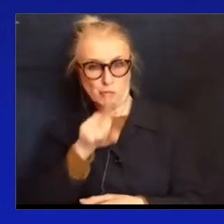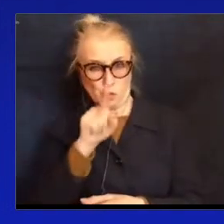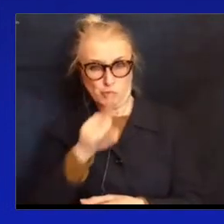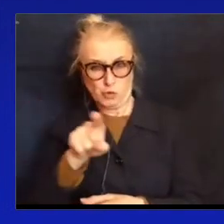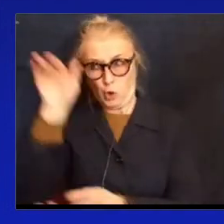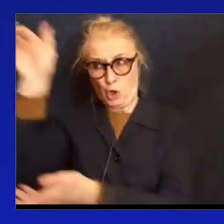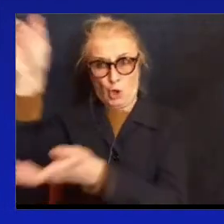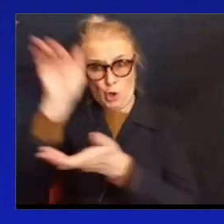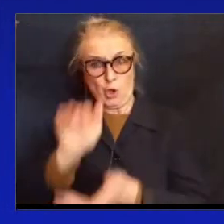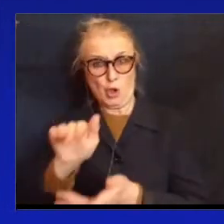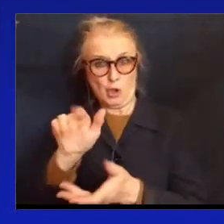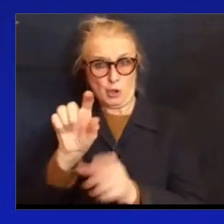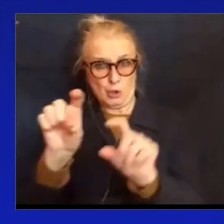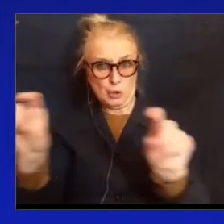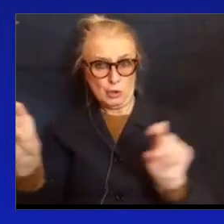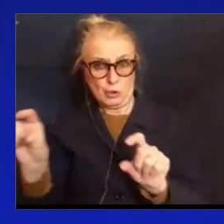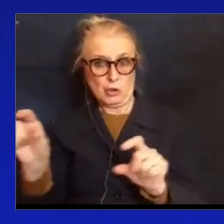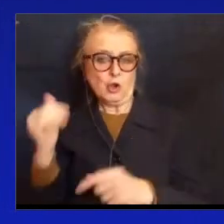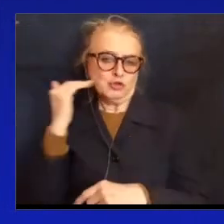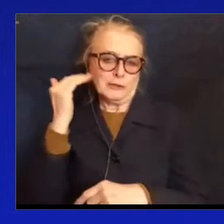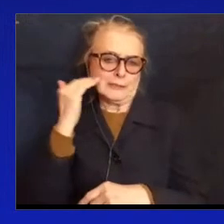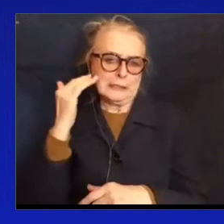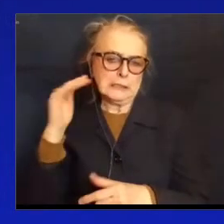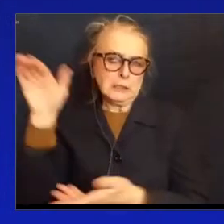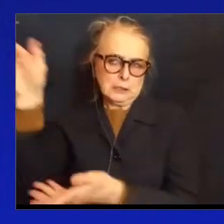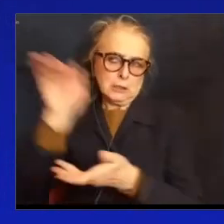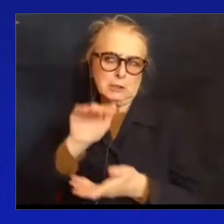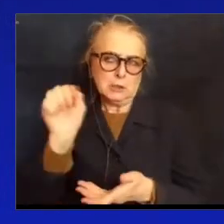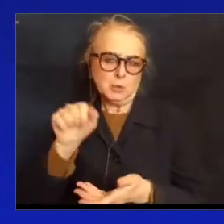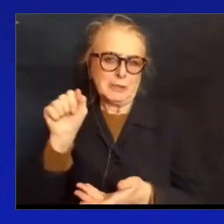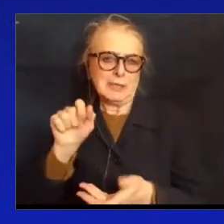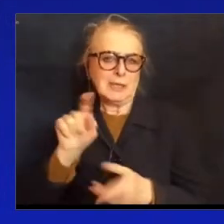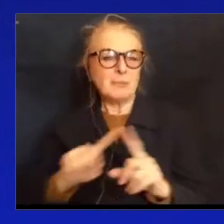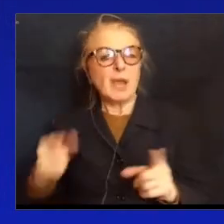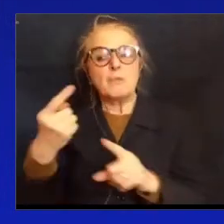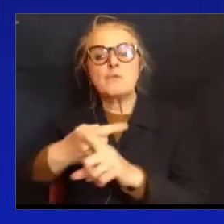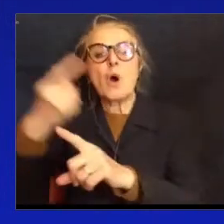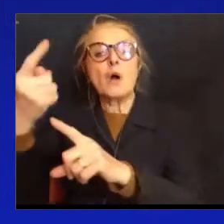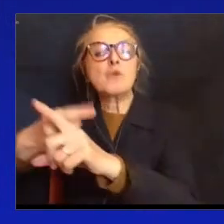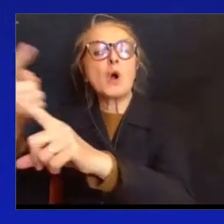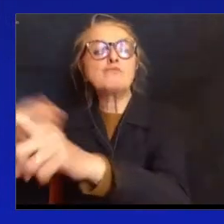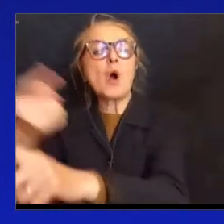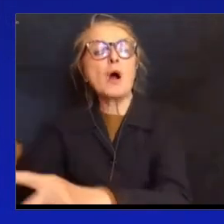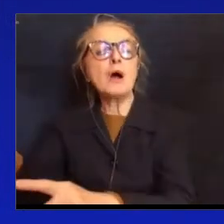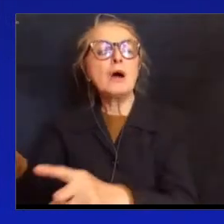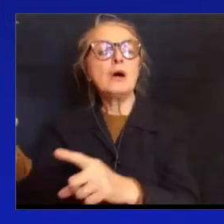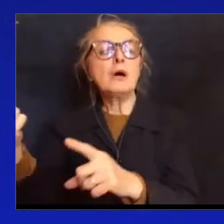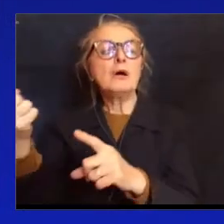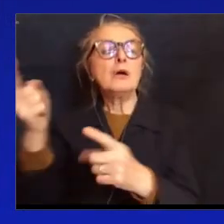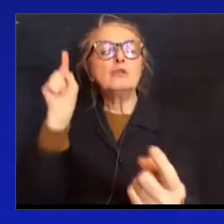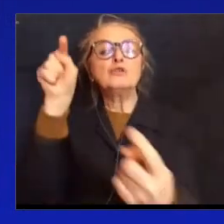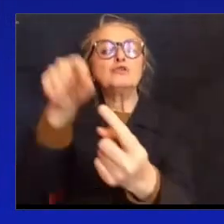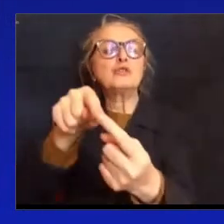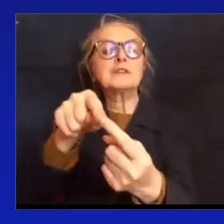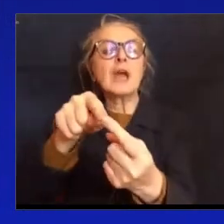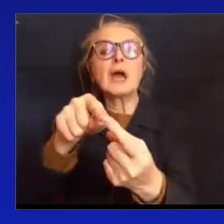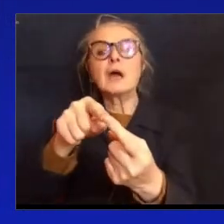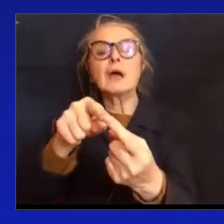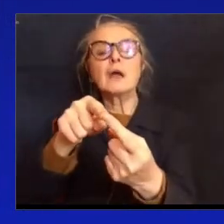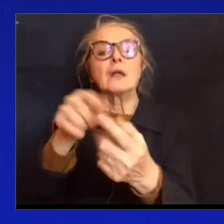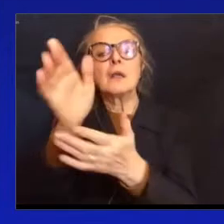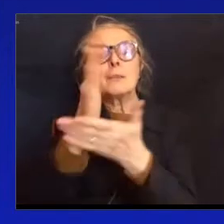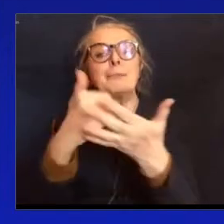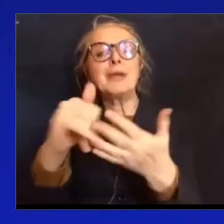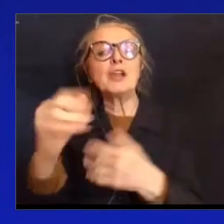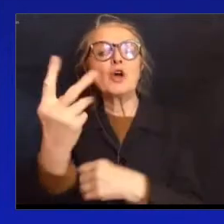but moving forward in the next few months, especially that phase 2, when you see that other places are hotspots, I mean, I'm happy